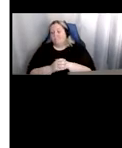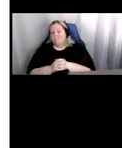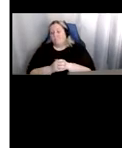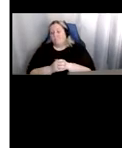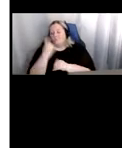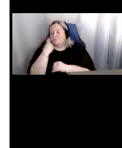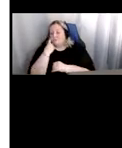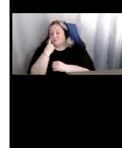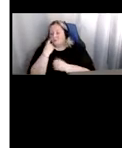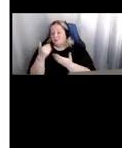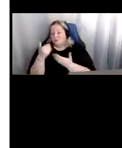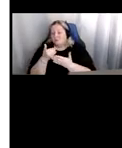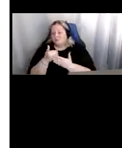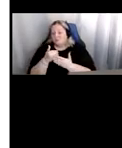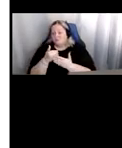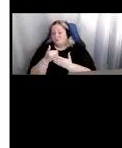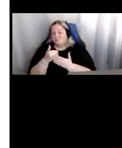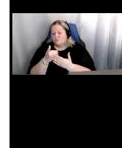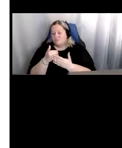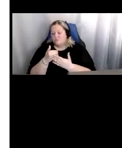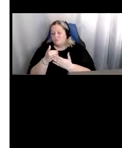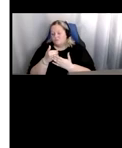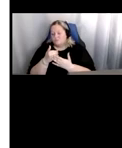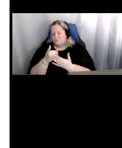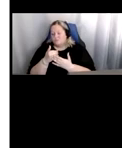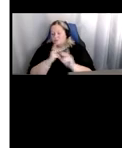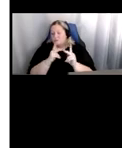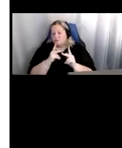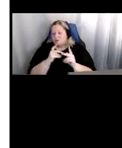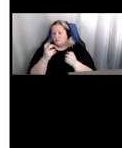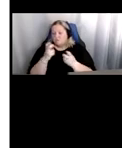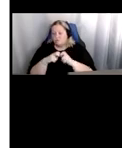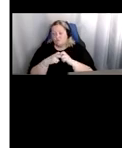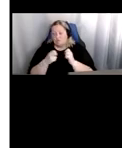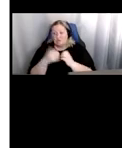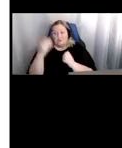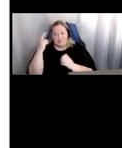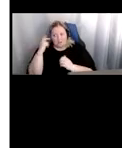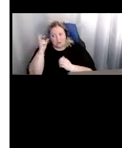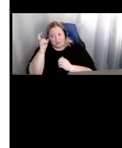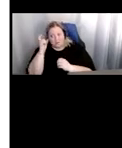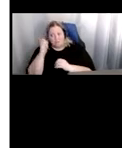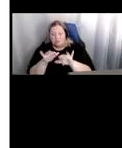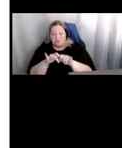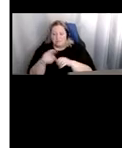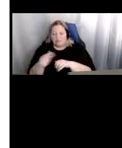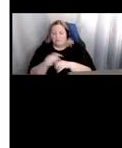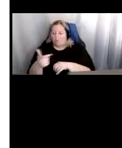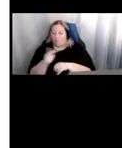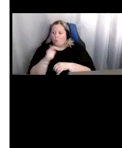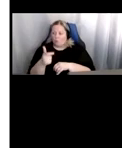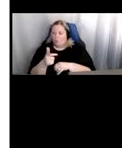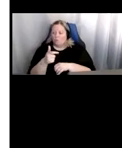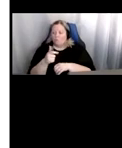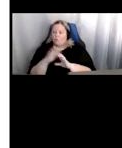recently just got some new UBI duos, actually, where people have trouble, again, hearing, they can type back and forth to each other. Or if